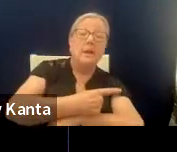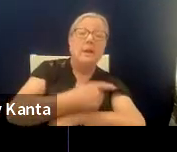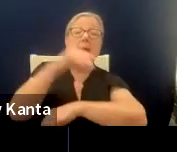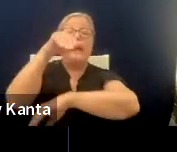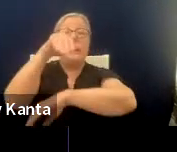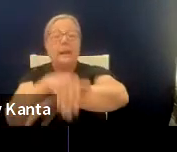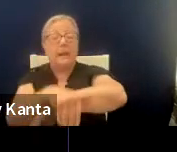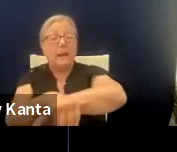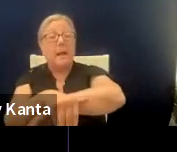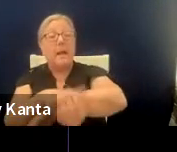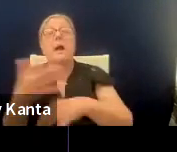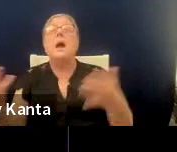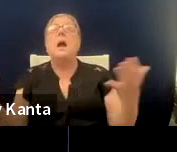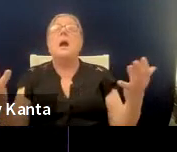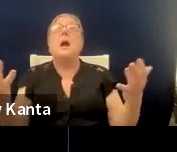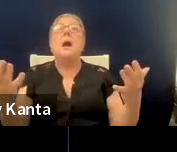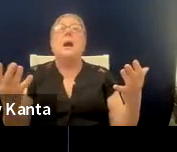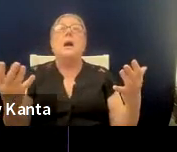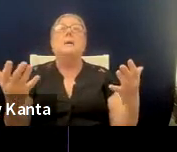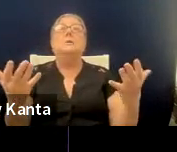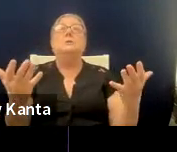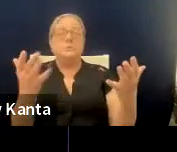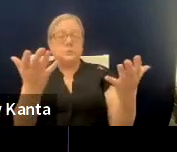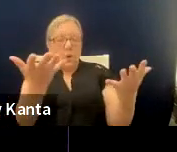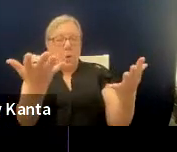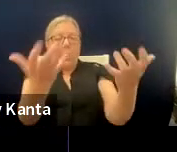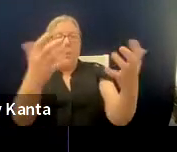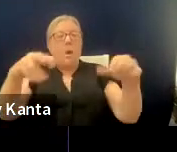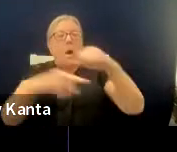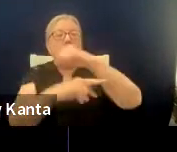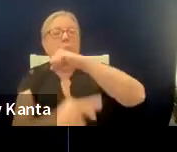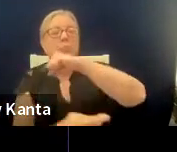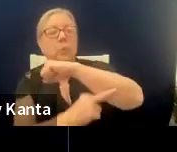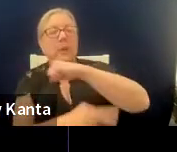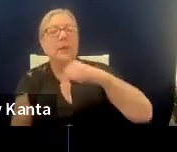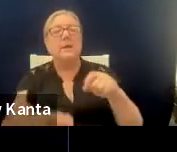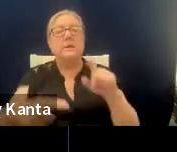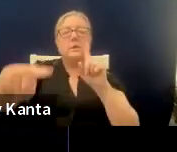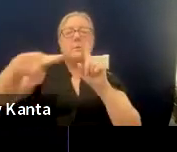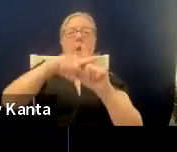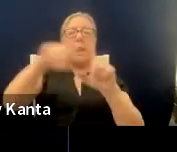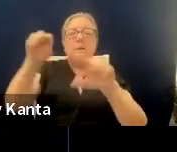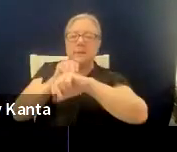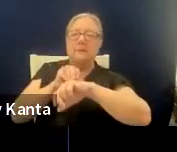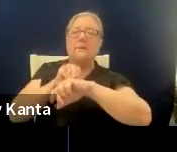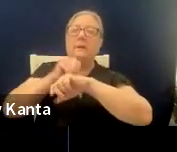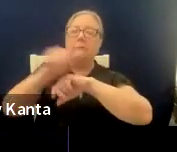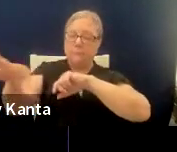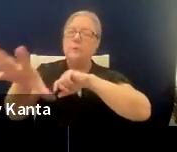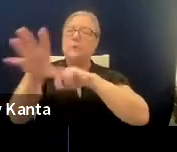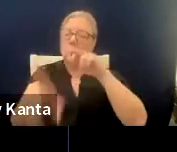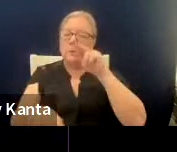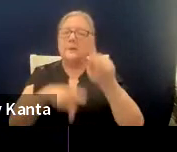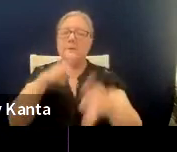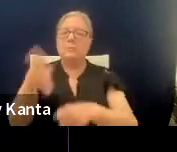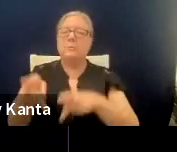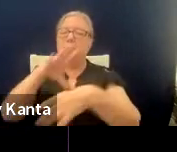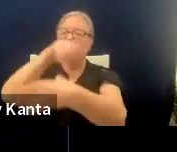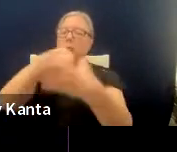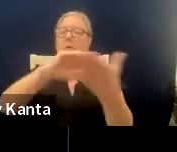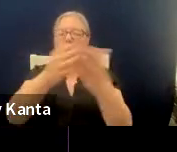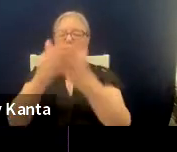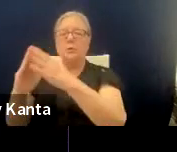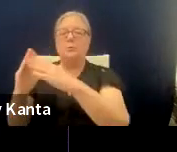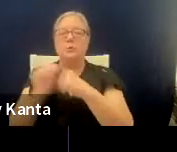would make this a good and positive addition to this community and to her use. We should add that